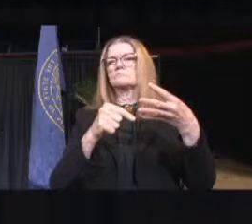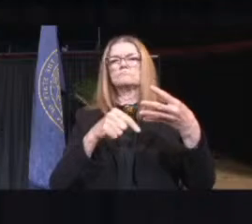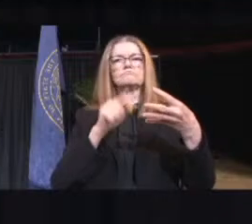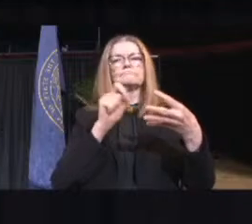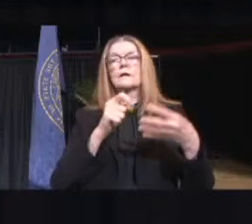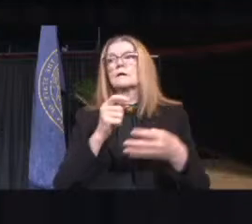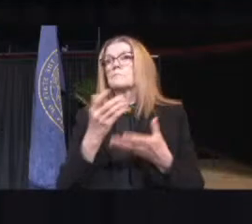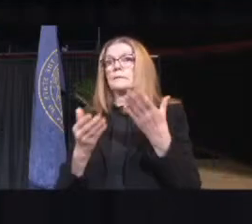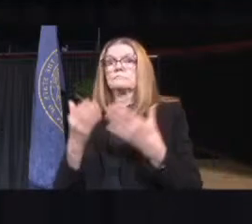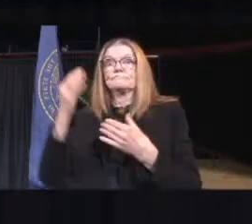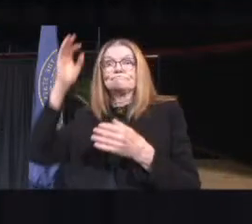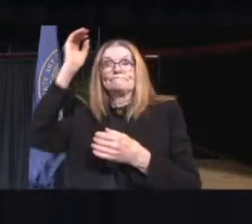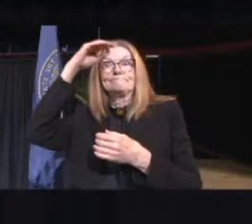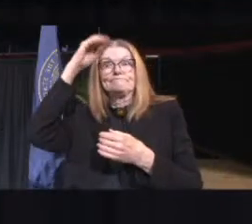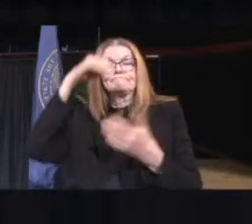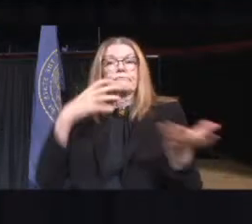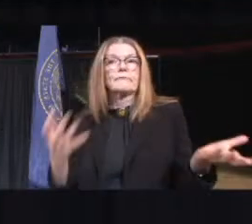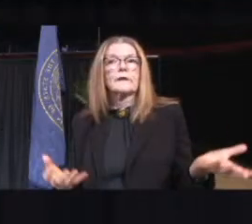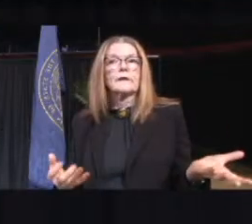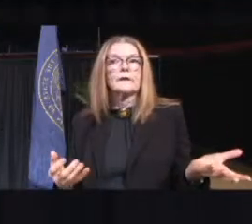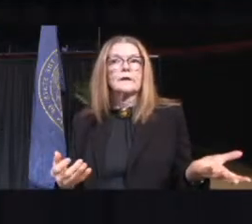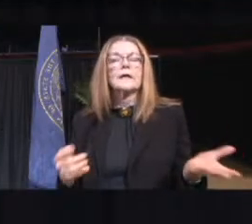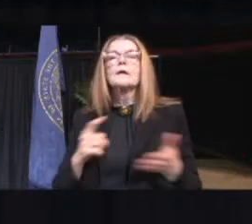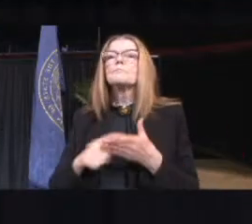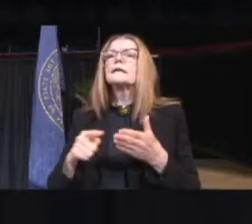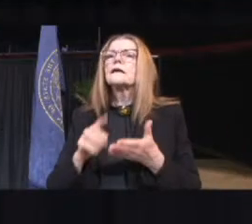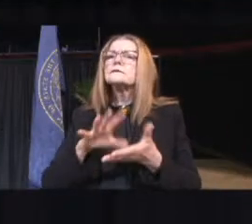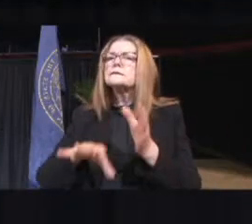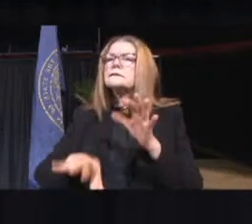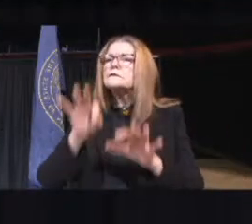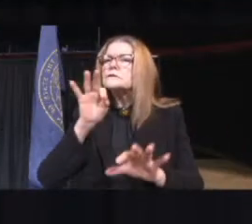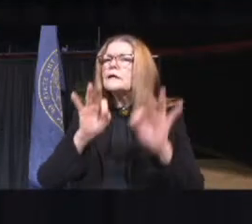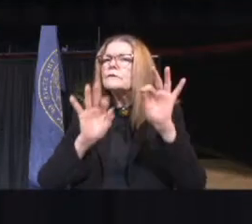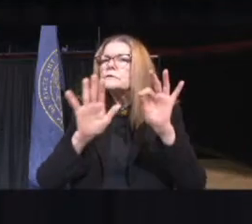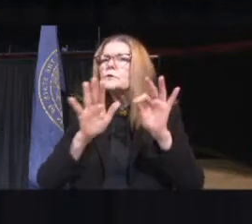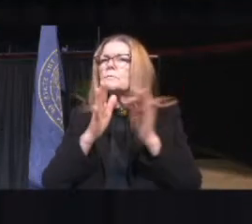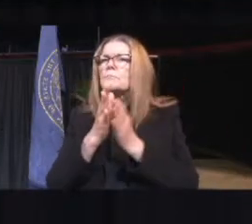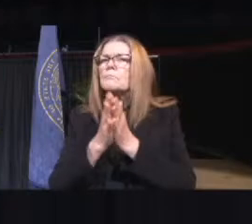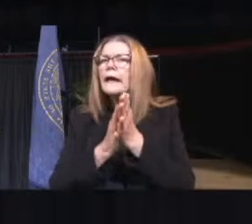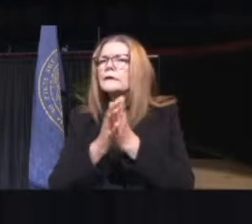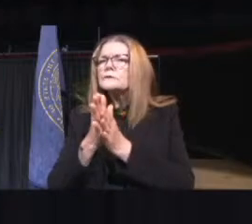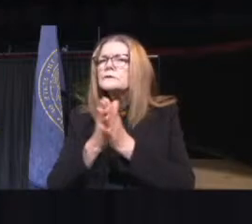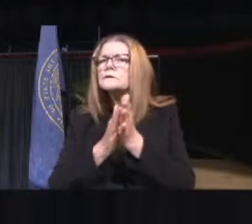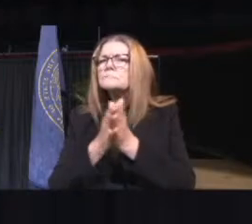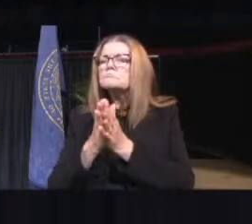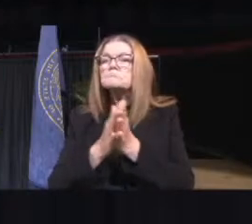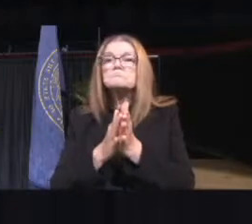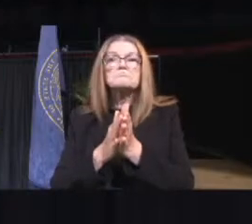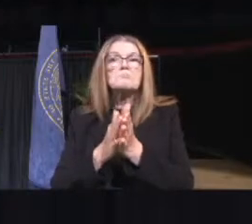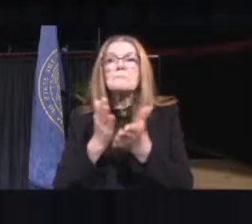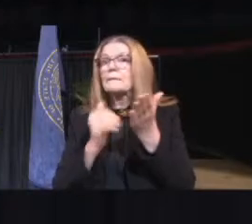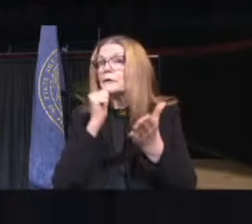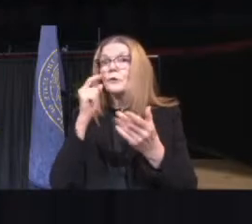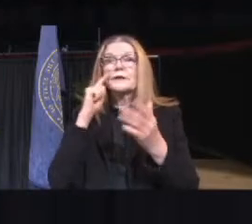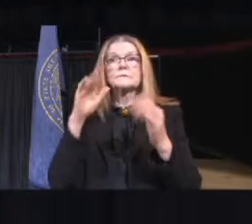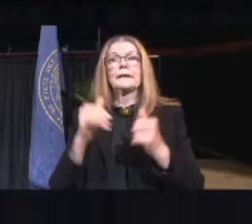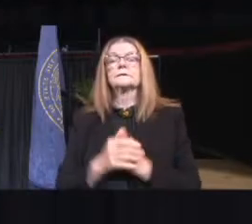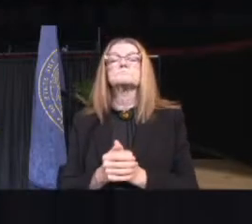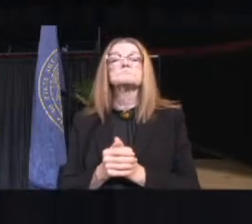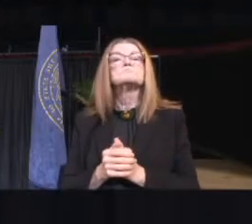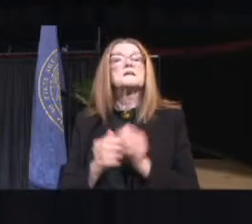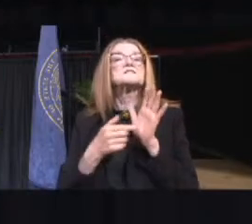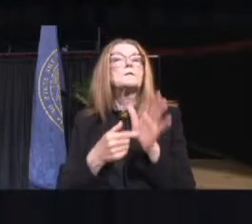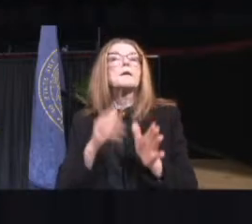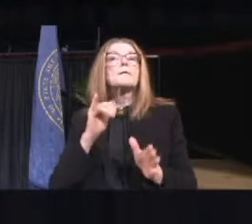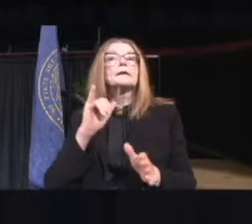while at East is that many times, discovering our passions comes unexpectedly. For example, my junior year, I randomly decided